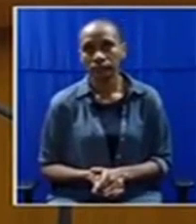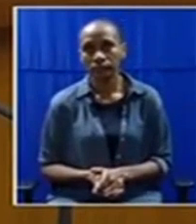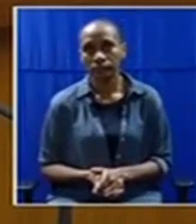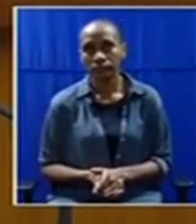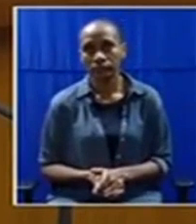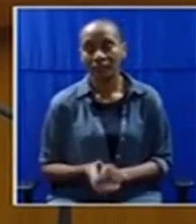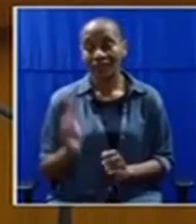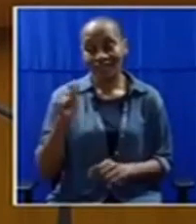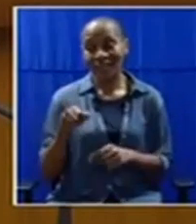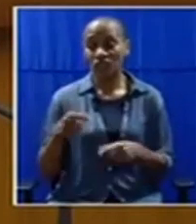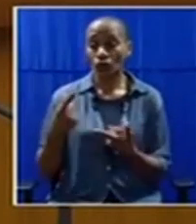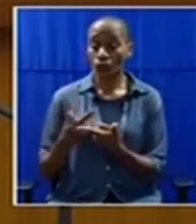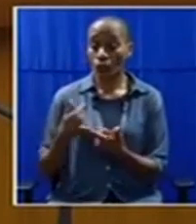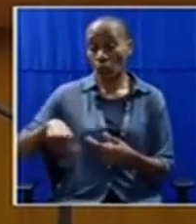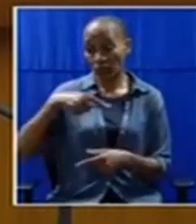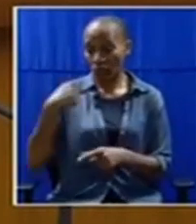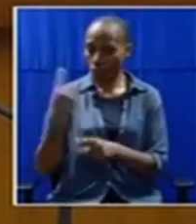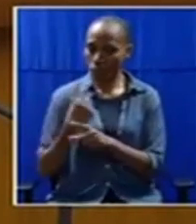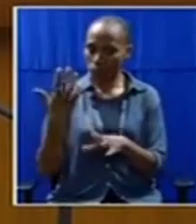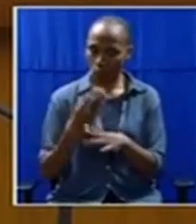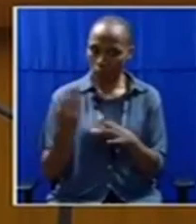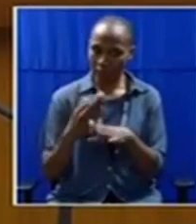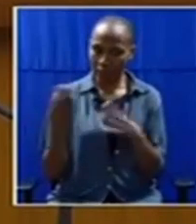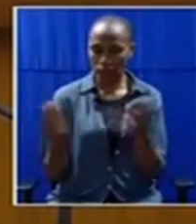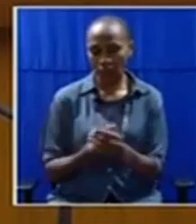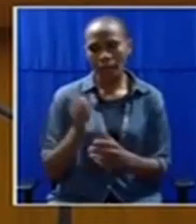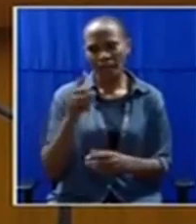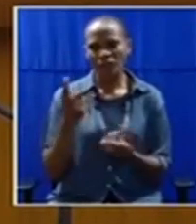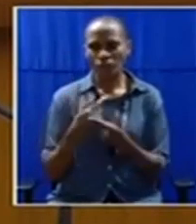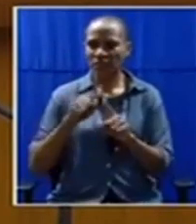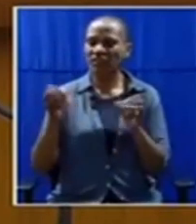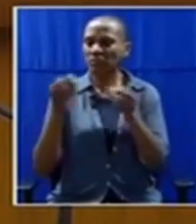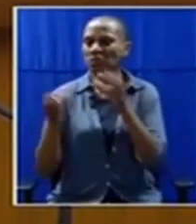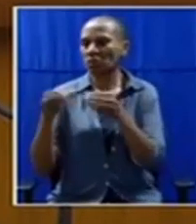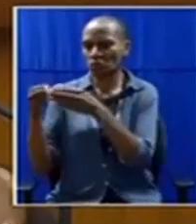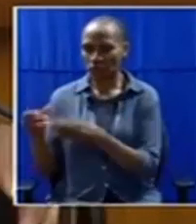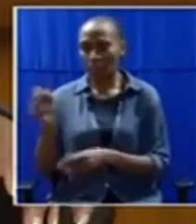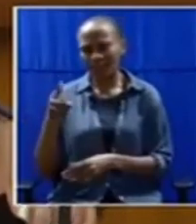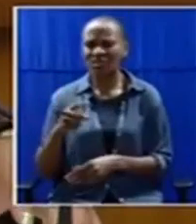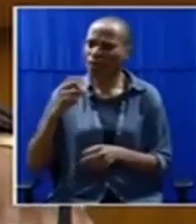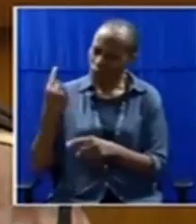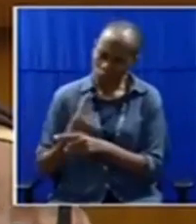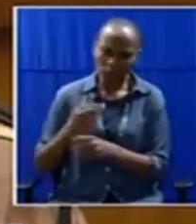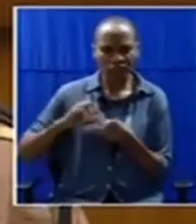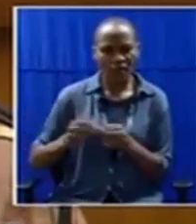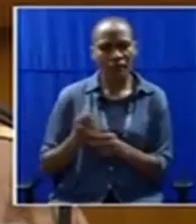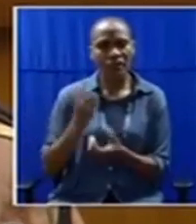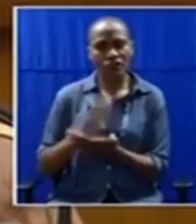a different political mandate, it has been through our collective efforts that Parliament has